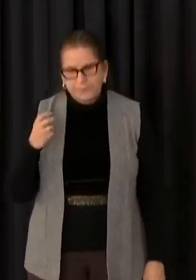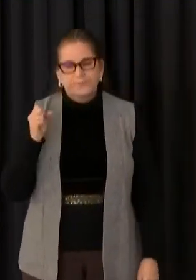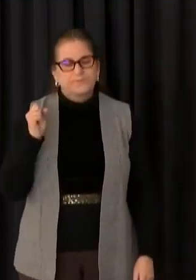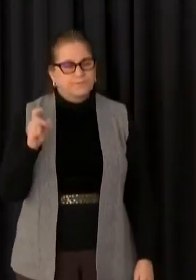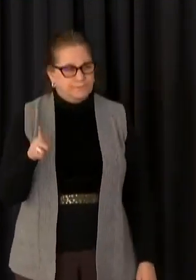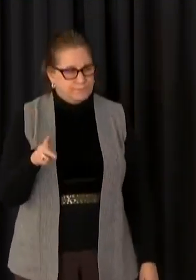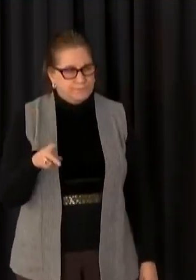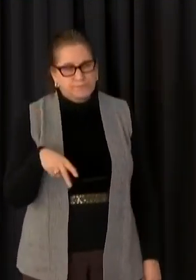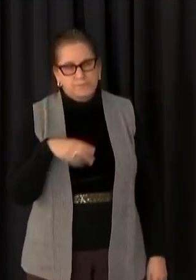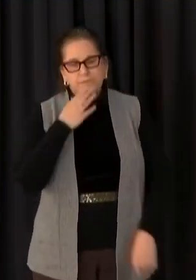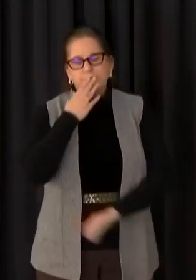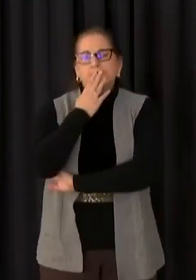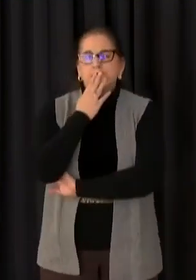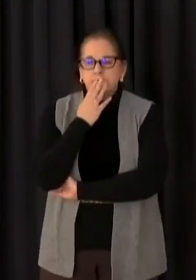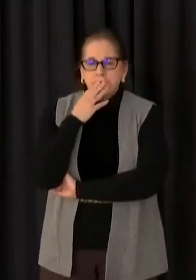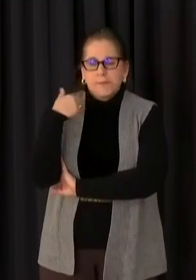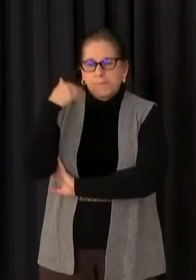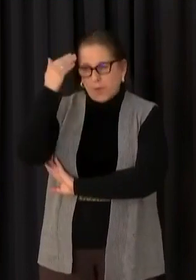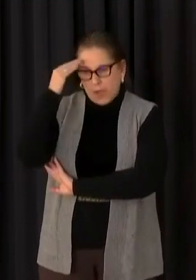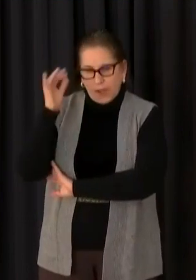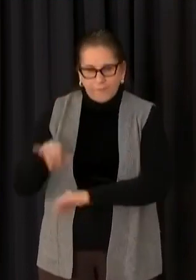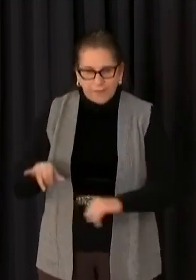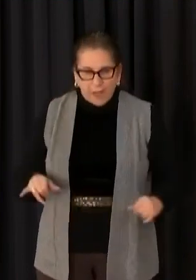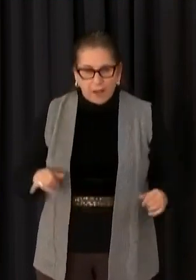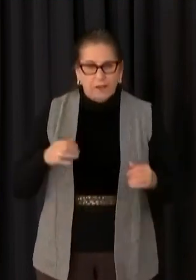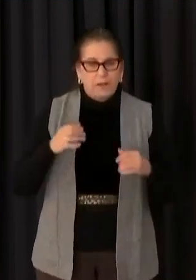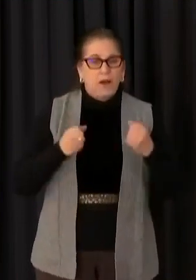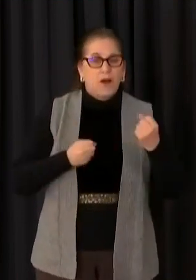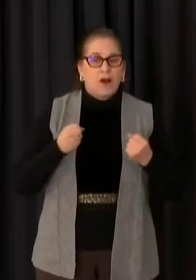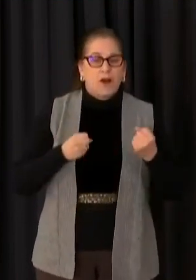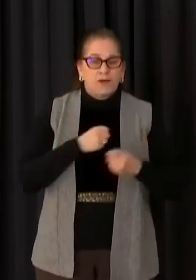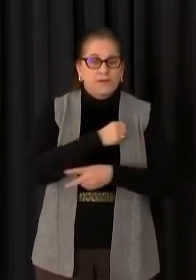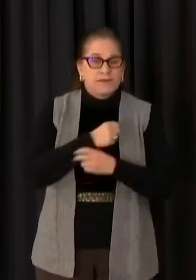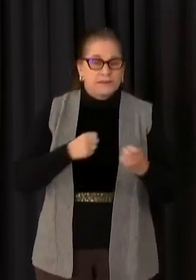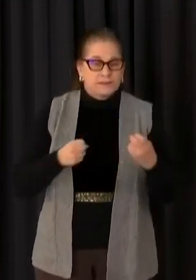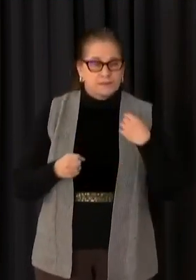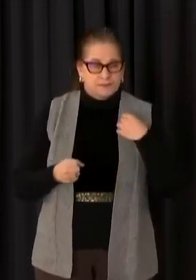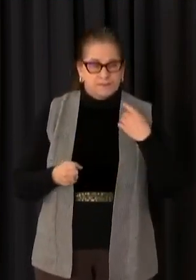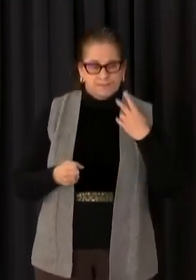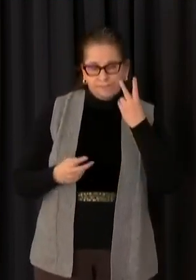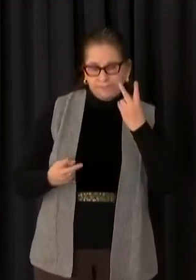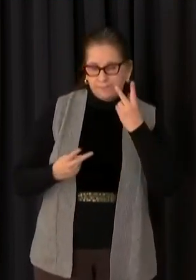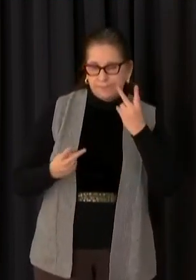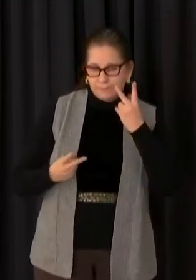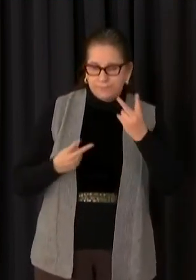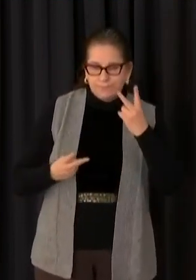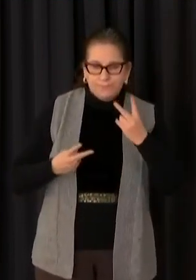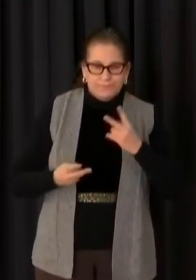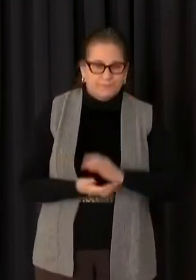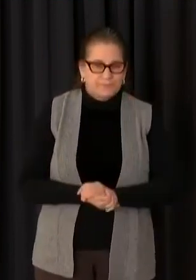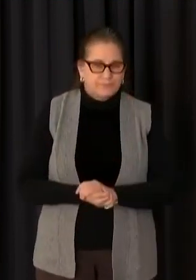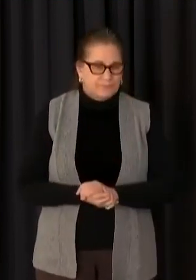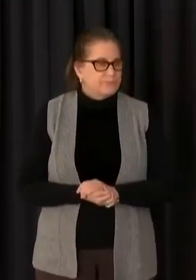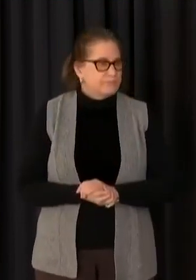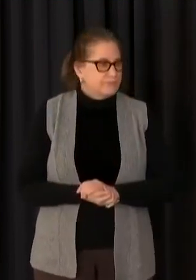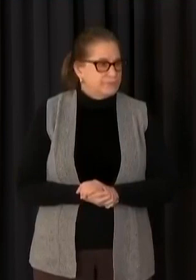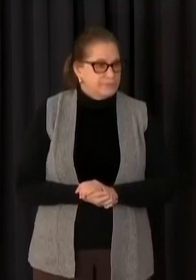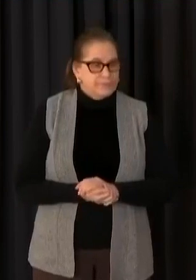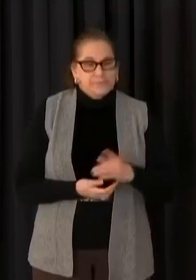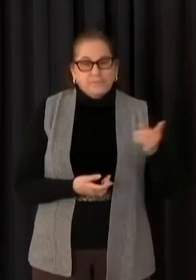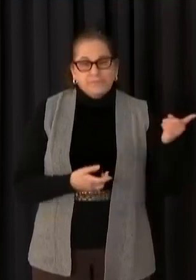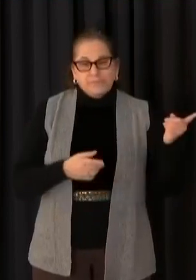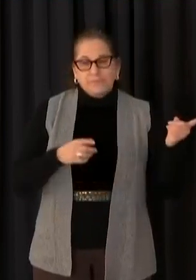be aware of that. Some of the carjackings that we have had we're seeing as a result